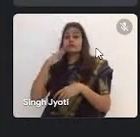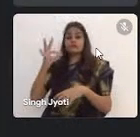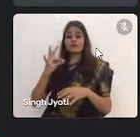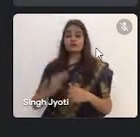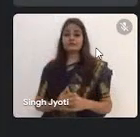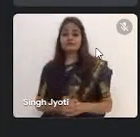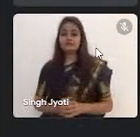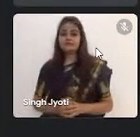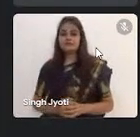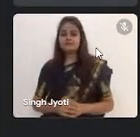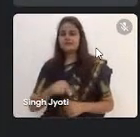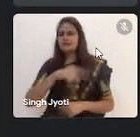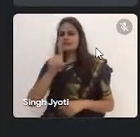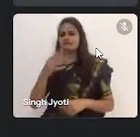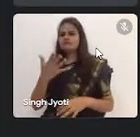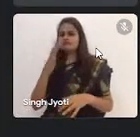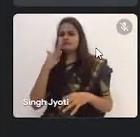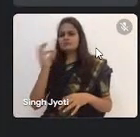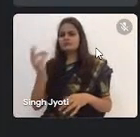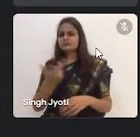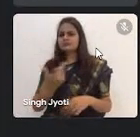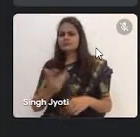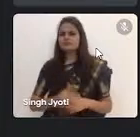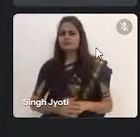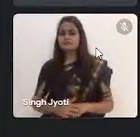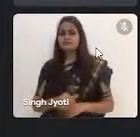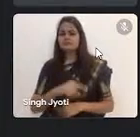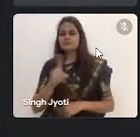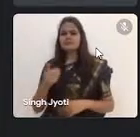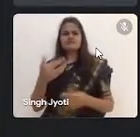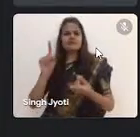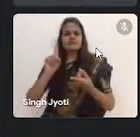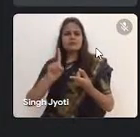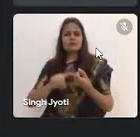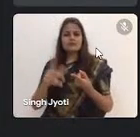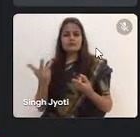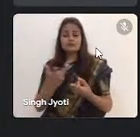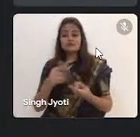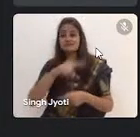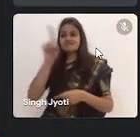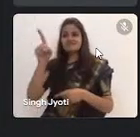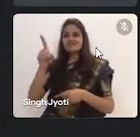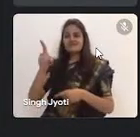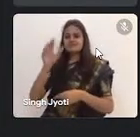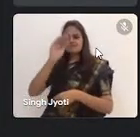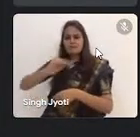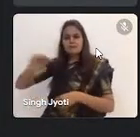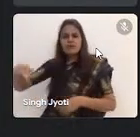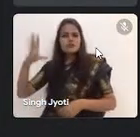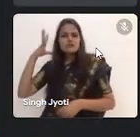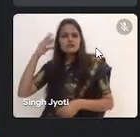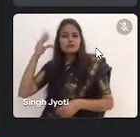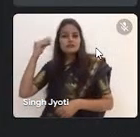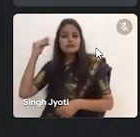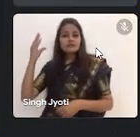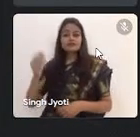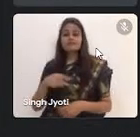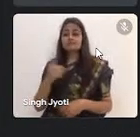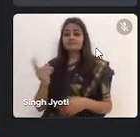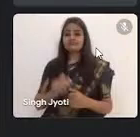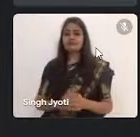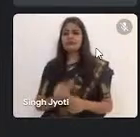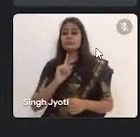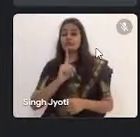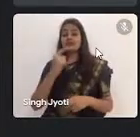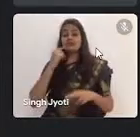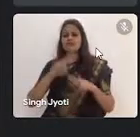that could happen. It very rarely happens with hearing children, but actually late first language learners